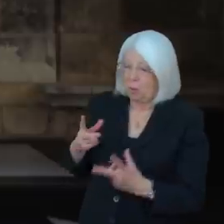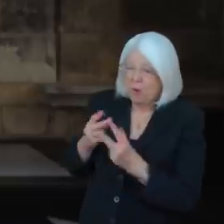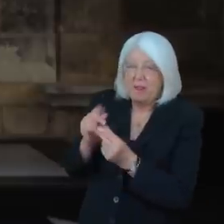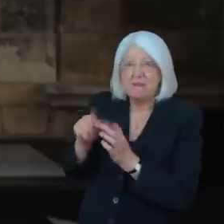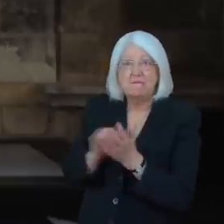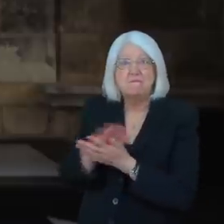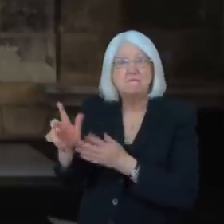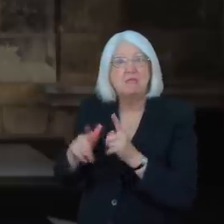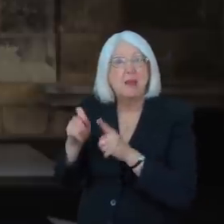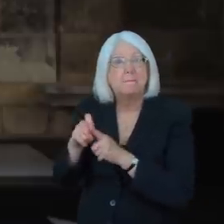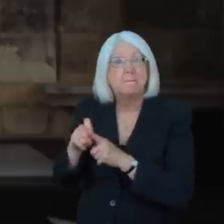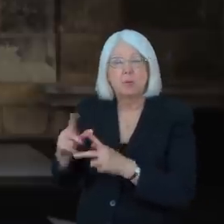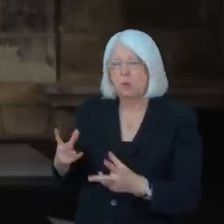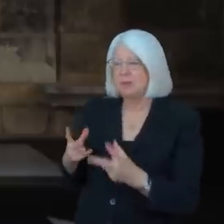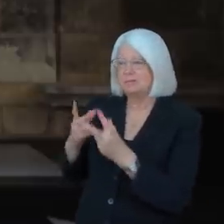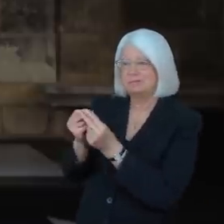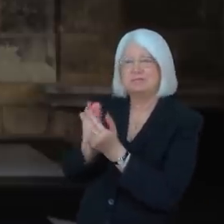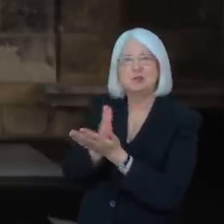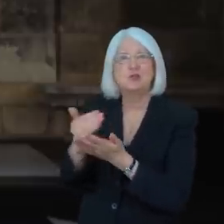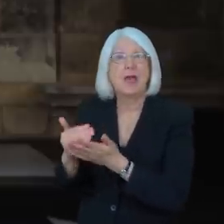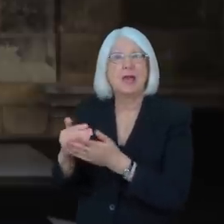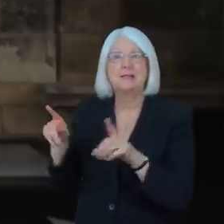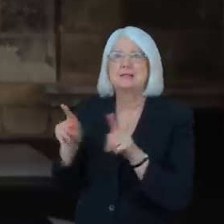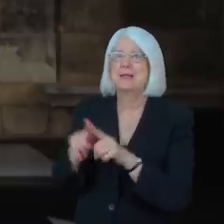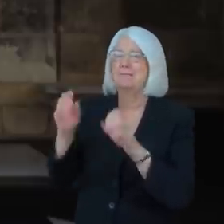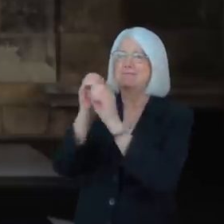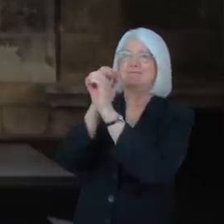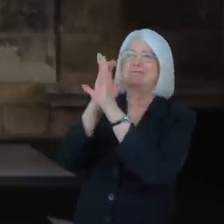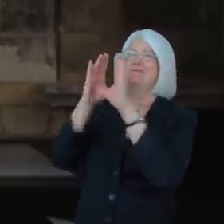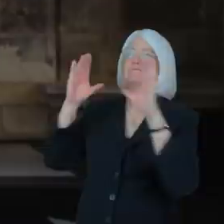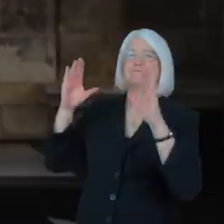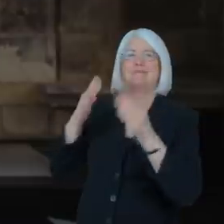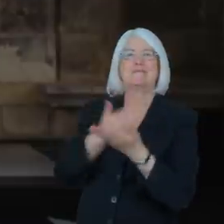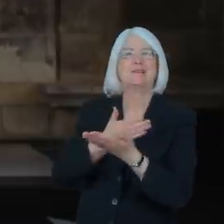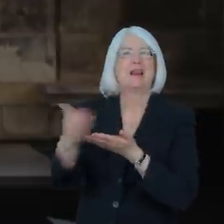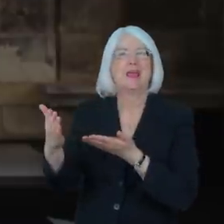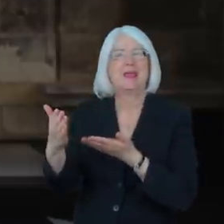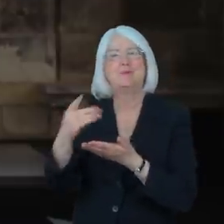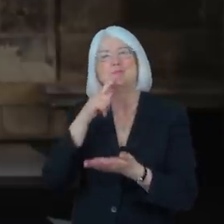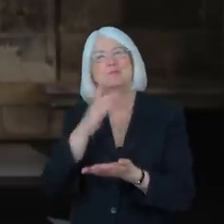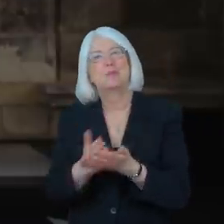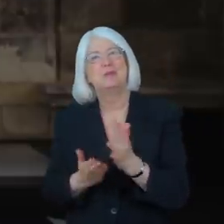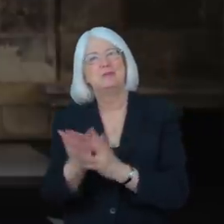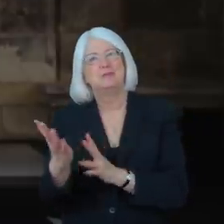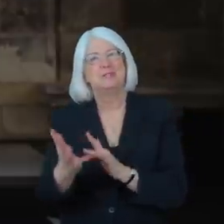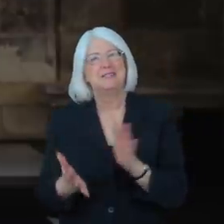that clearer vision promised to us in the same Christ our Lord. Amen.